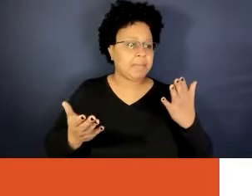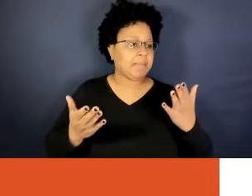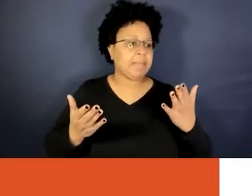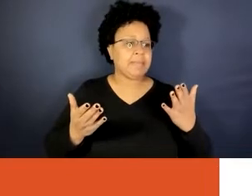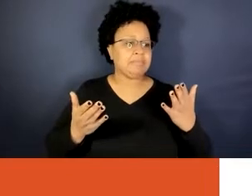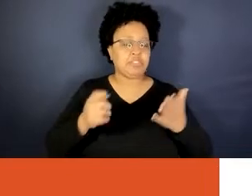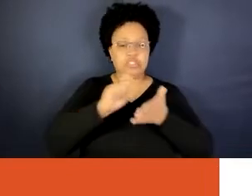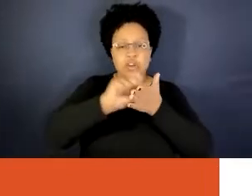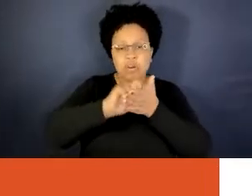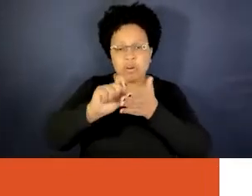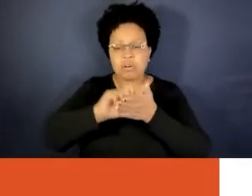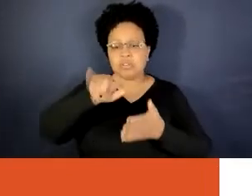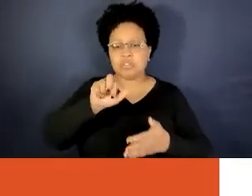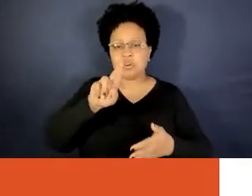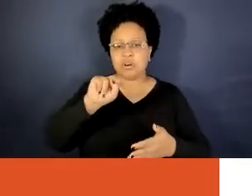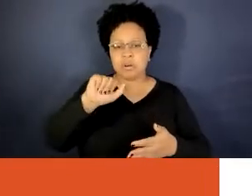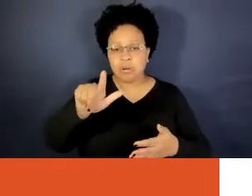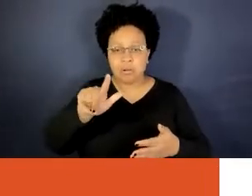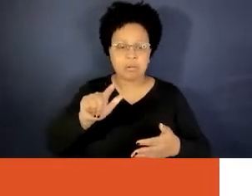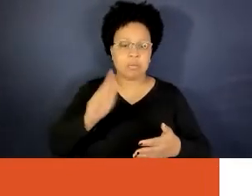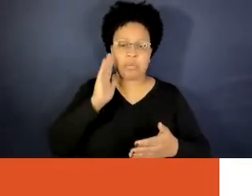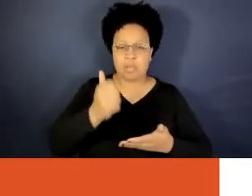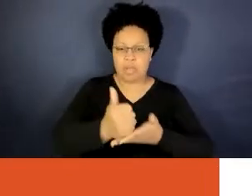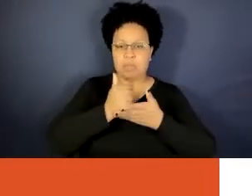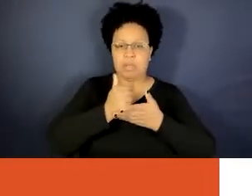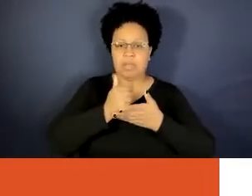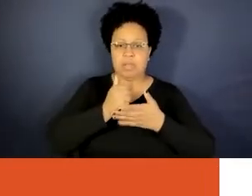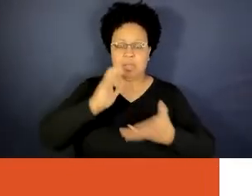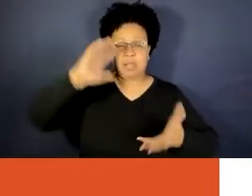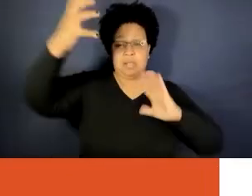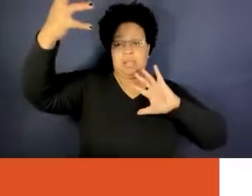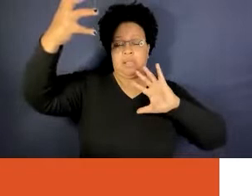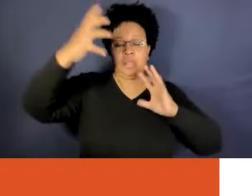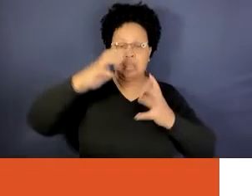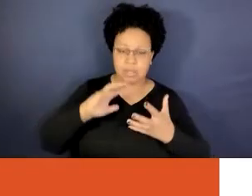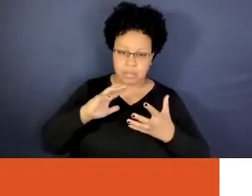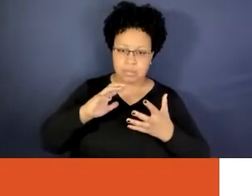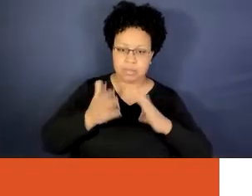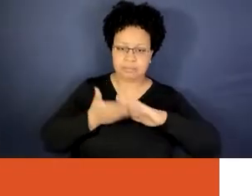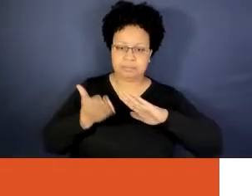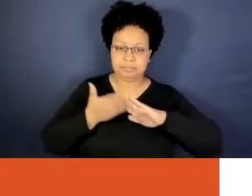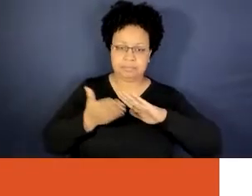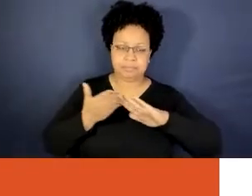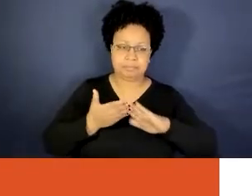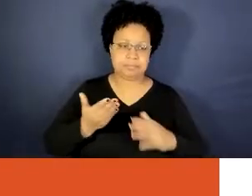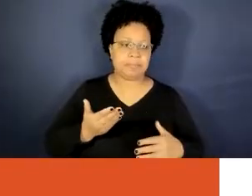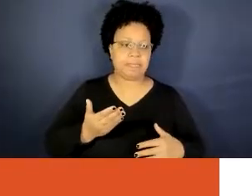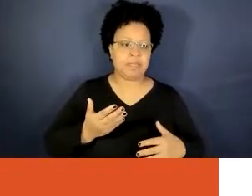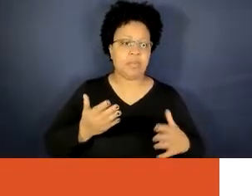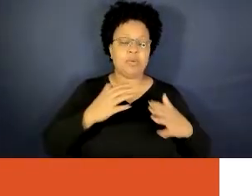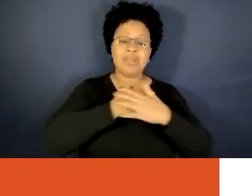regulated. Relaxation, as well as meditation, being able to relax, getting the